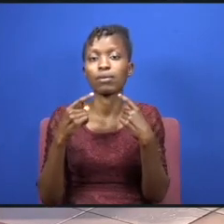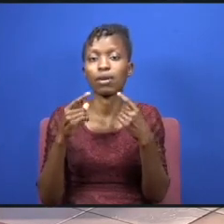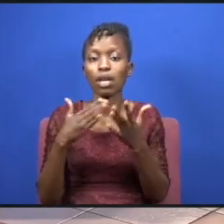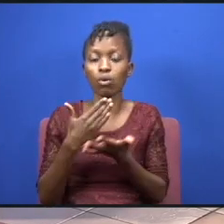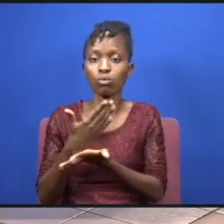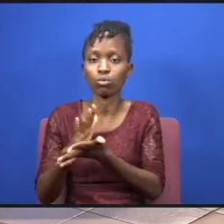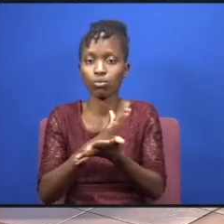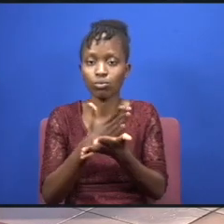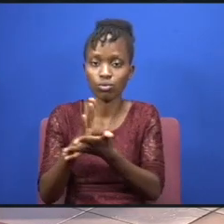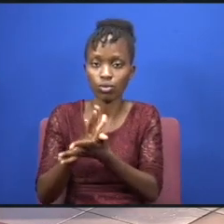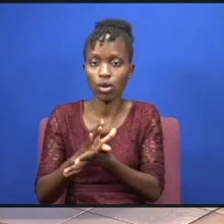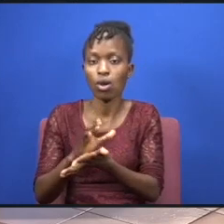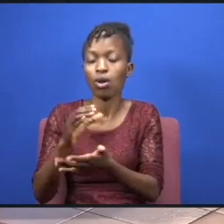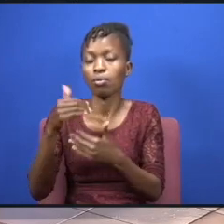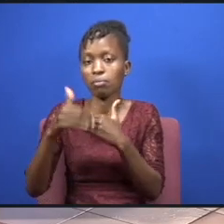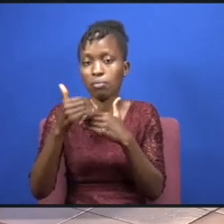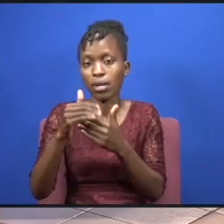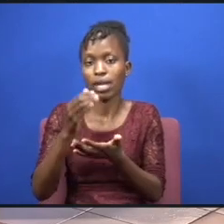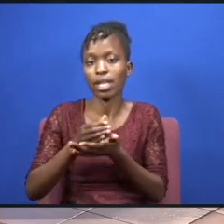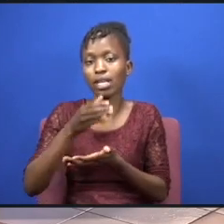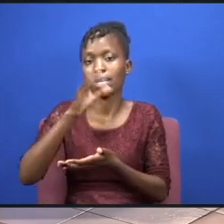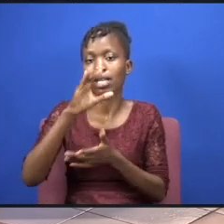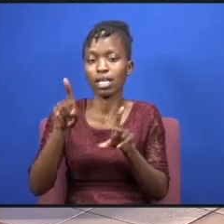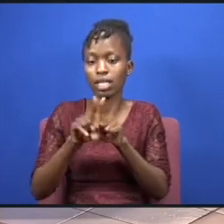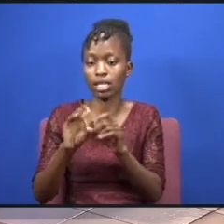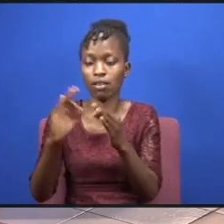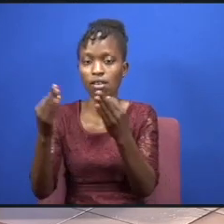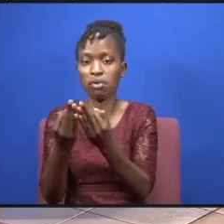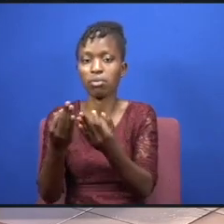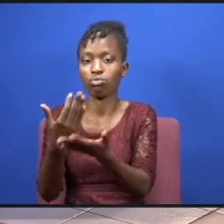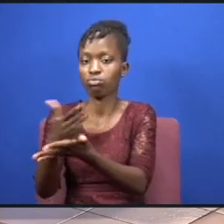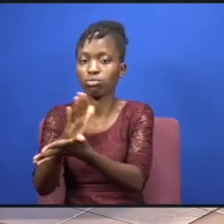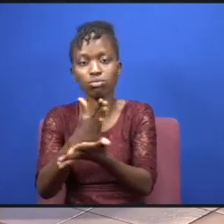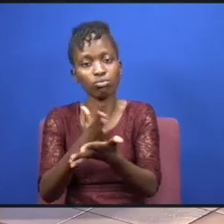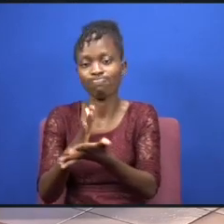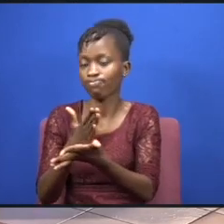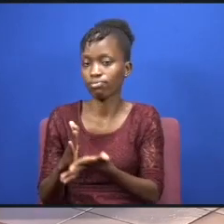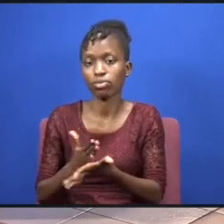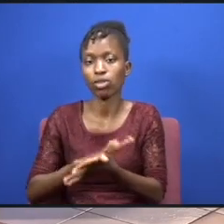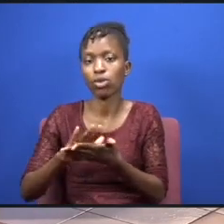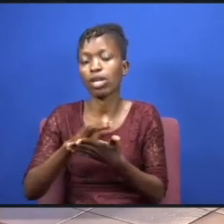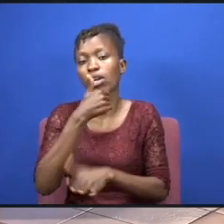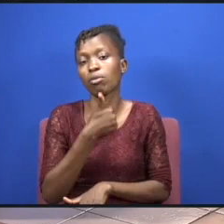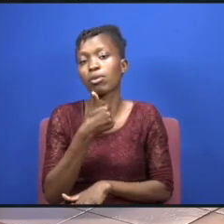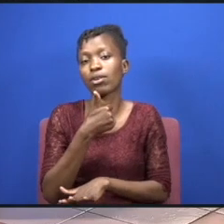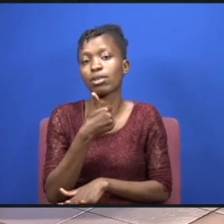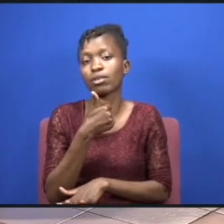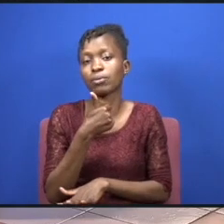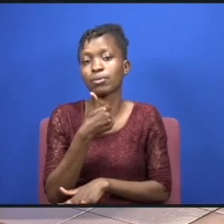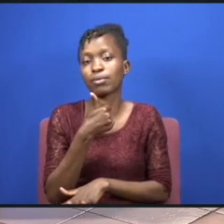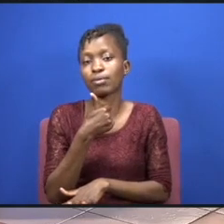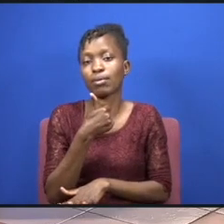emblems, and where you are, kindly, let's share together as a family where you are, or in the office, whatever place you're meeting, let us share the